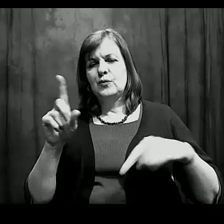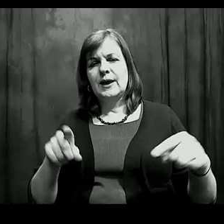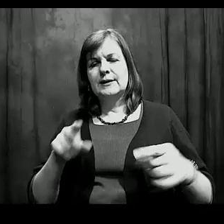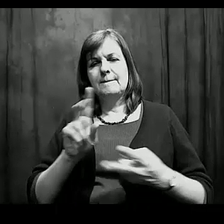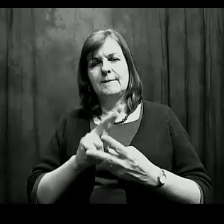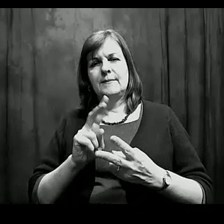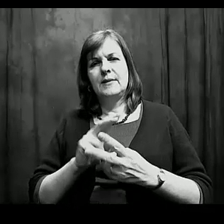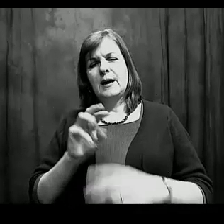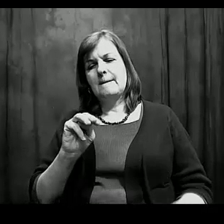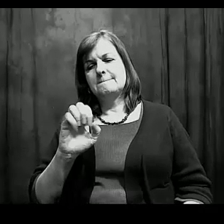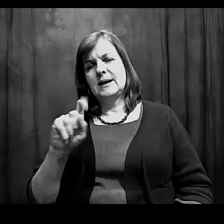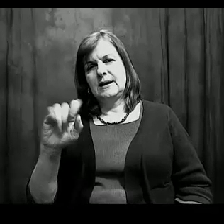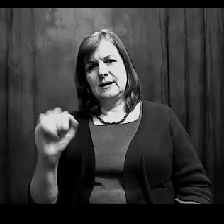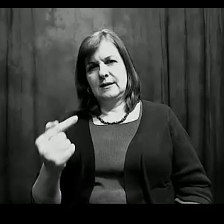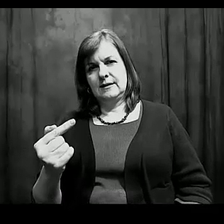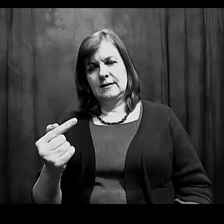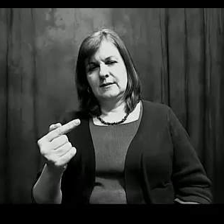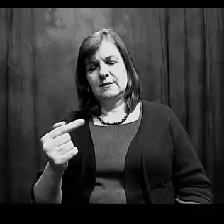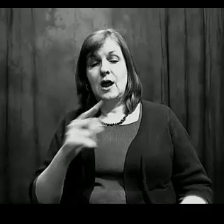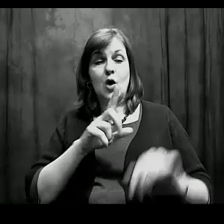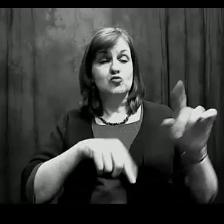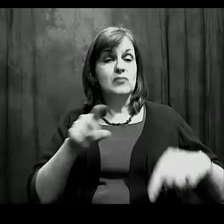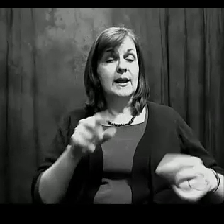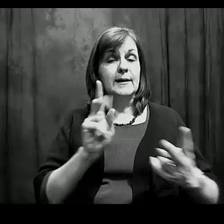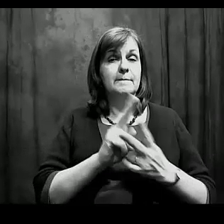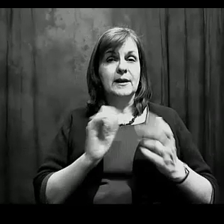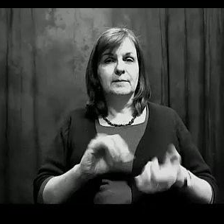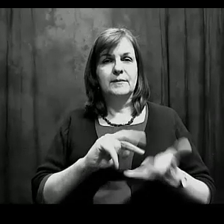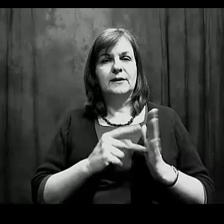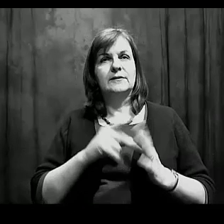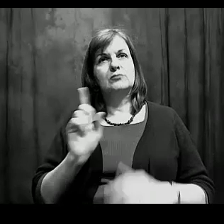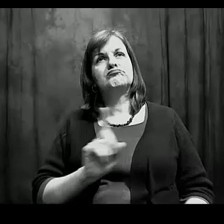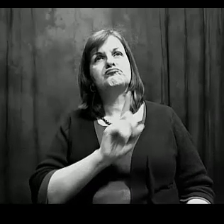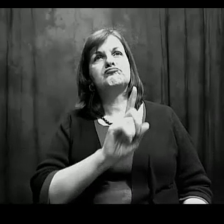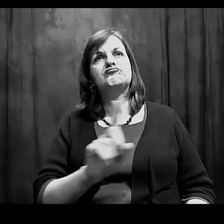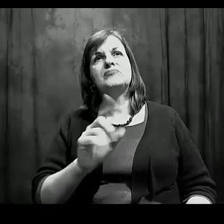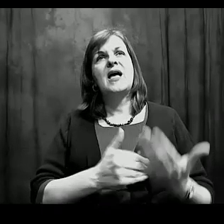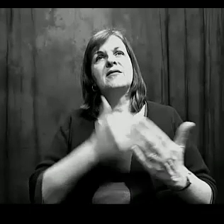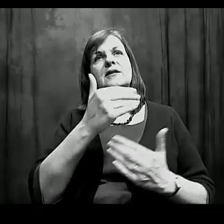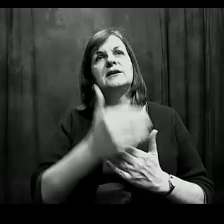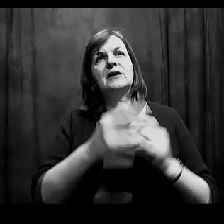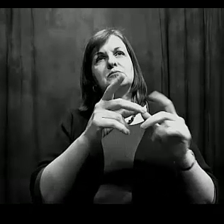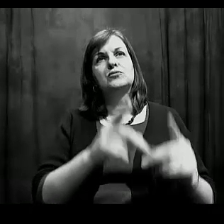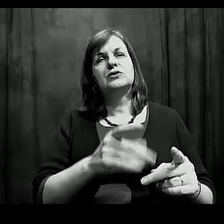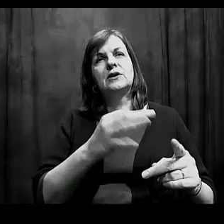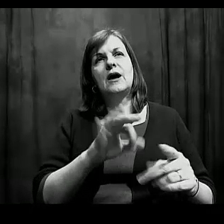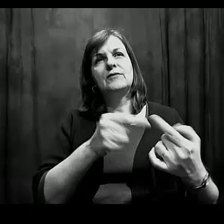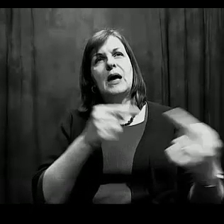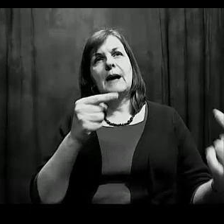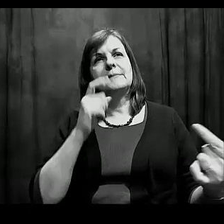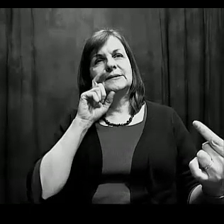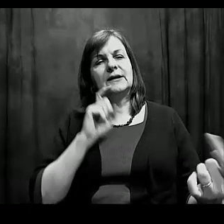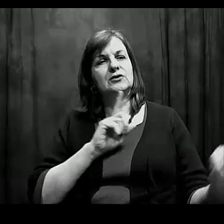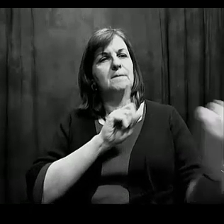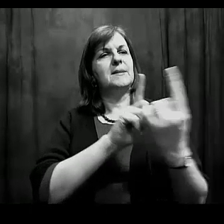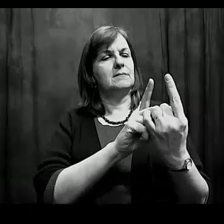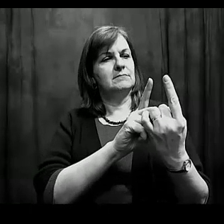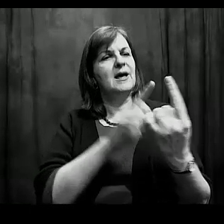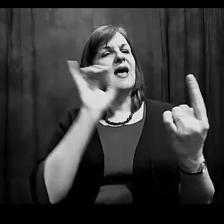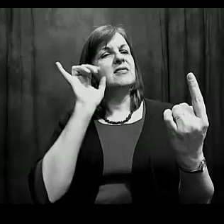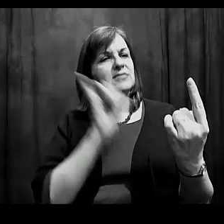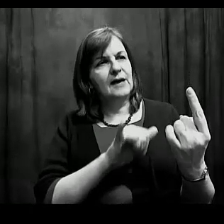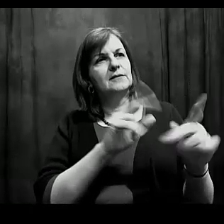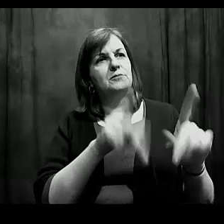mating. So I mentioned to you, random mating is you bump into the next individual of the opposite sex,